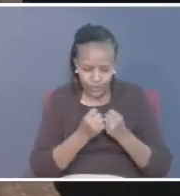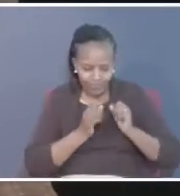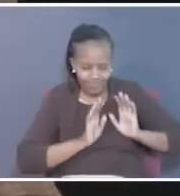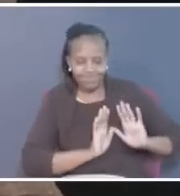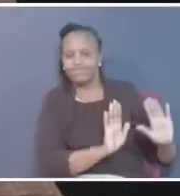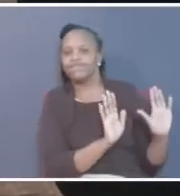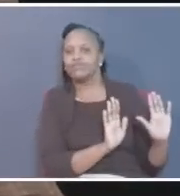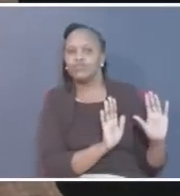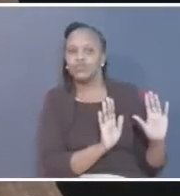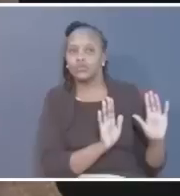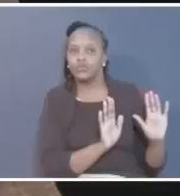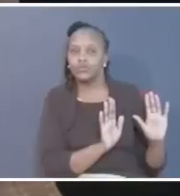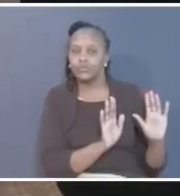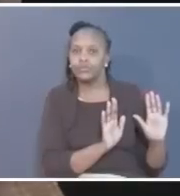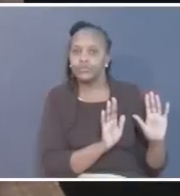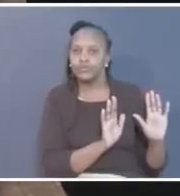disconnection.